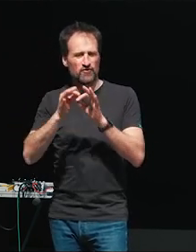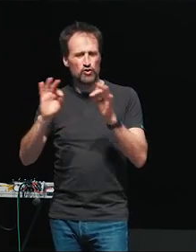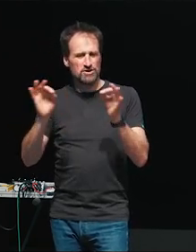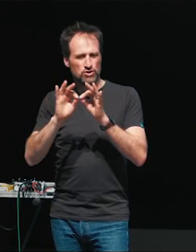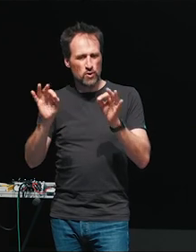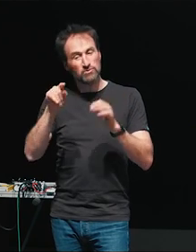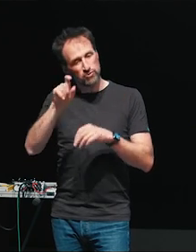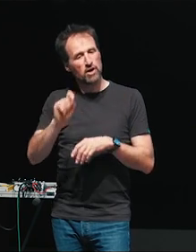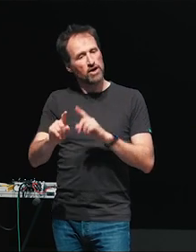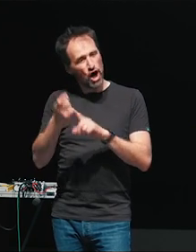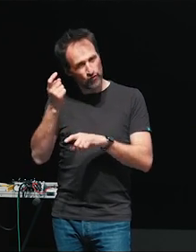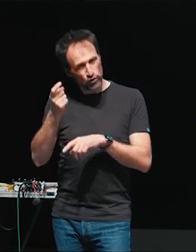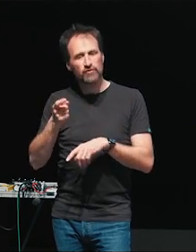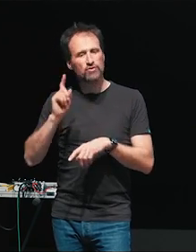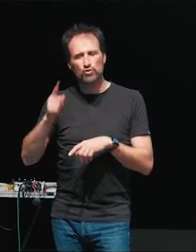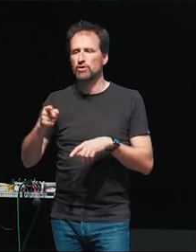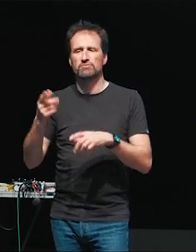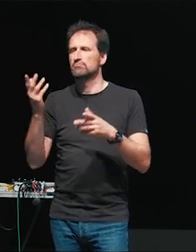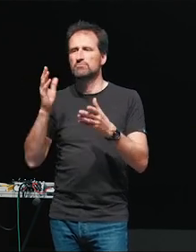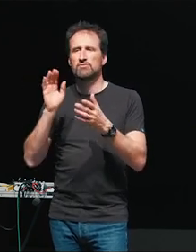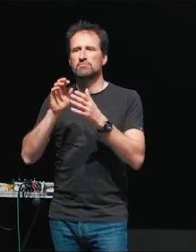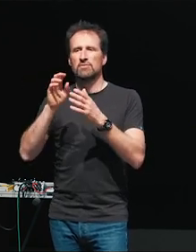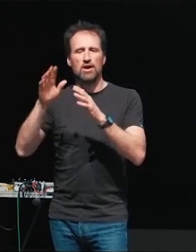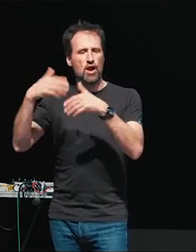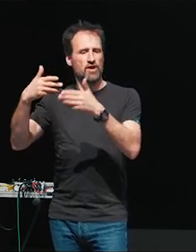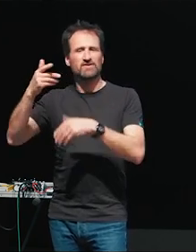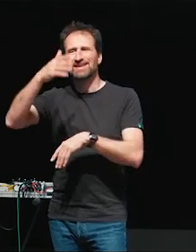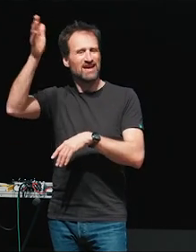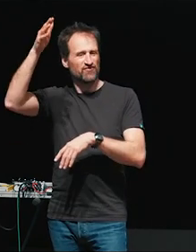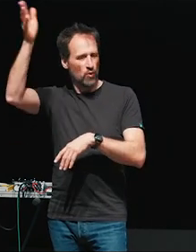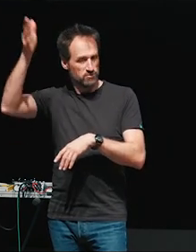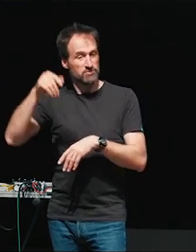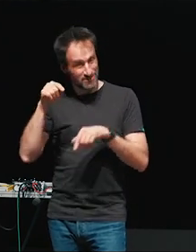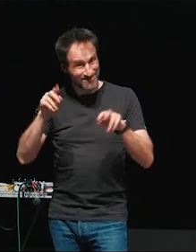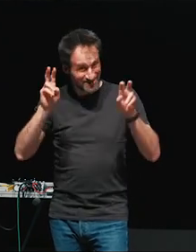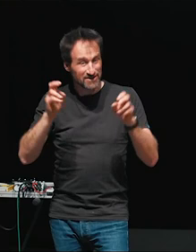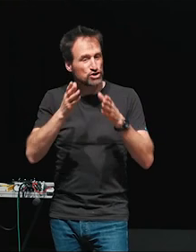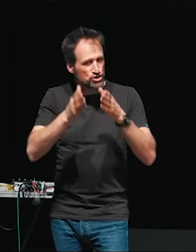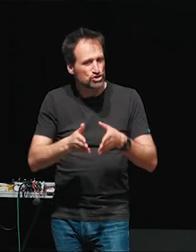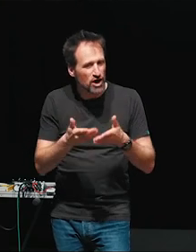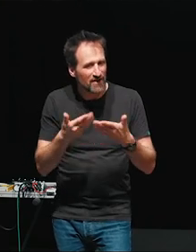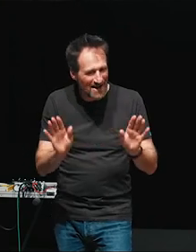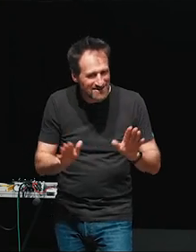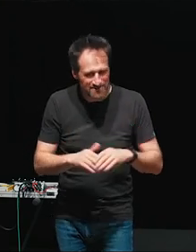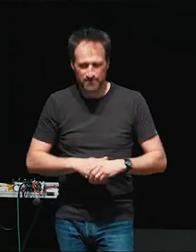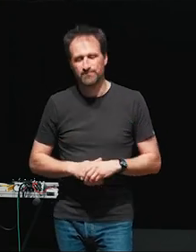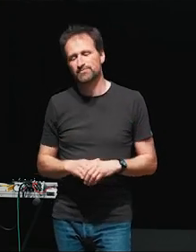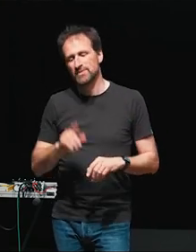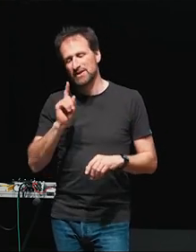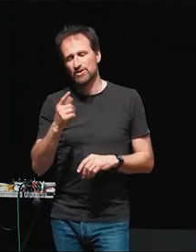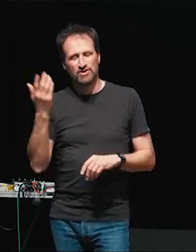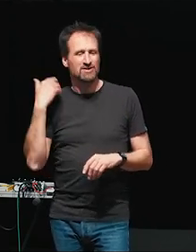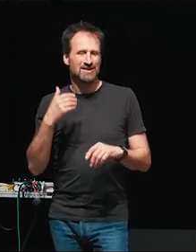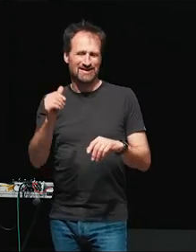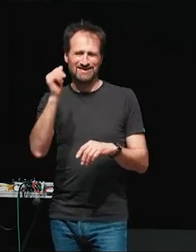can call, and it just runs somewhere. So that's how serverless is. In the beginning, and I got a pro tip from one